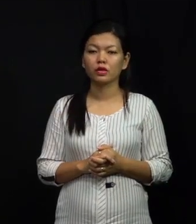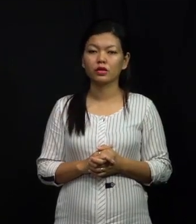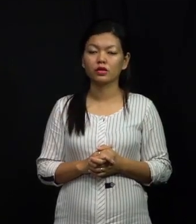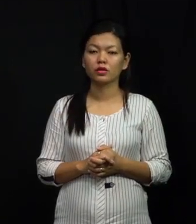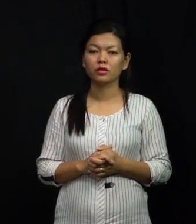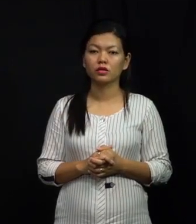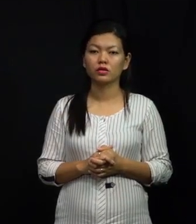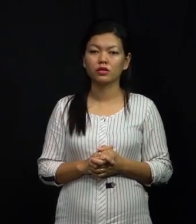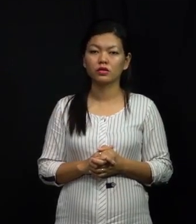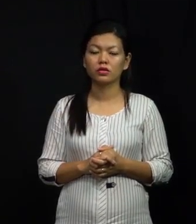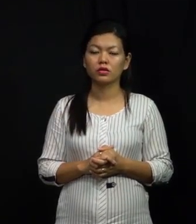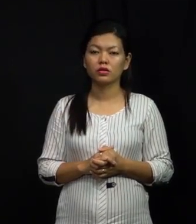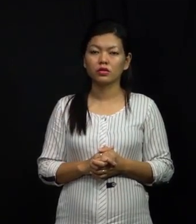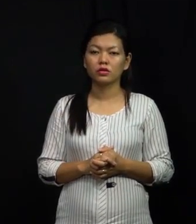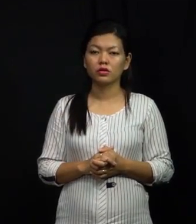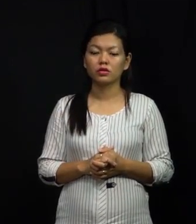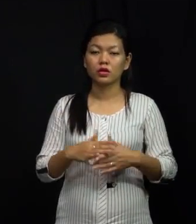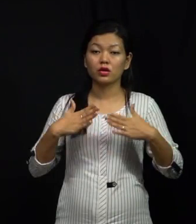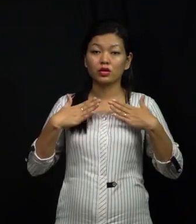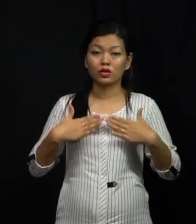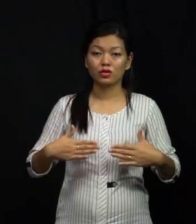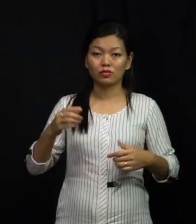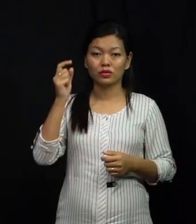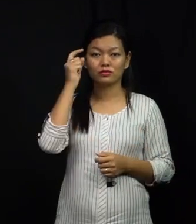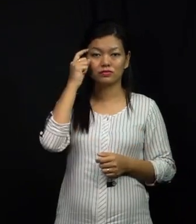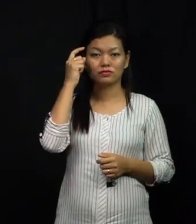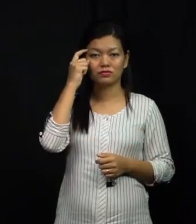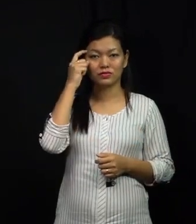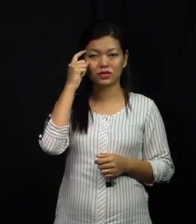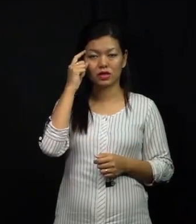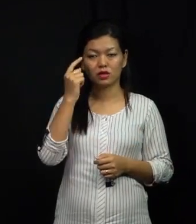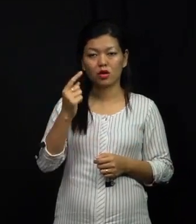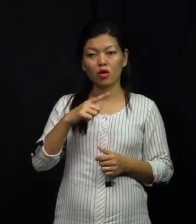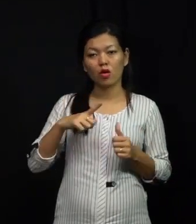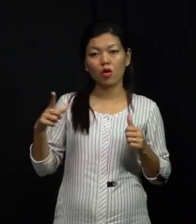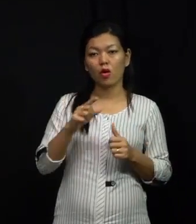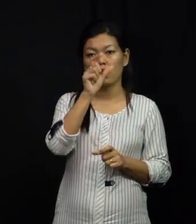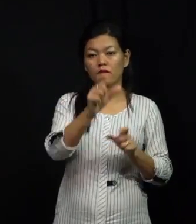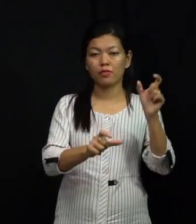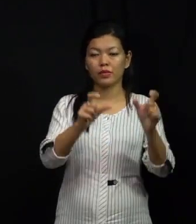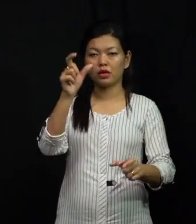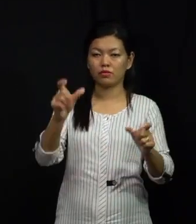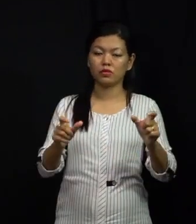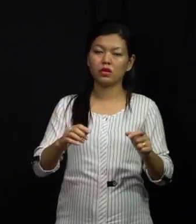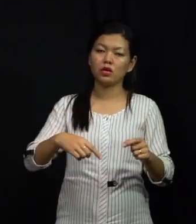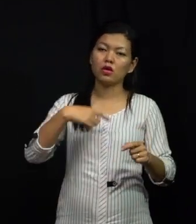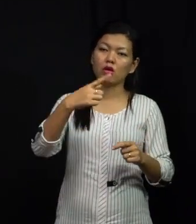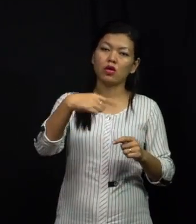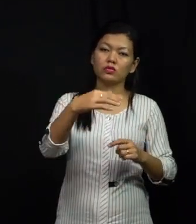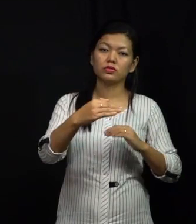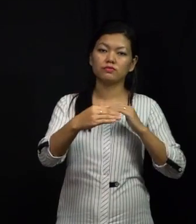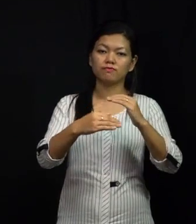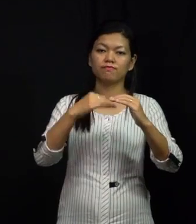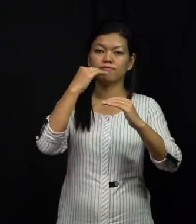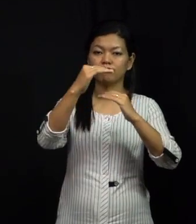that human mind, or the individual, is always developing, isn't it? So we must not